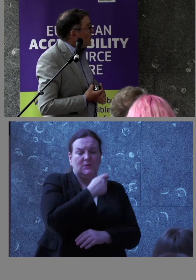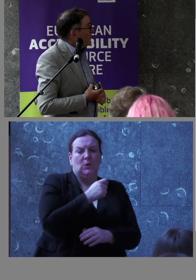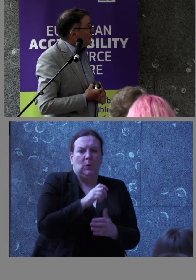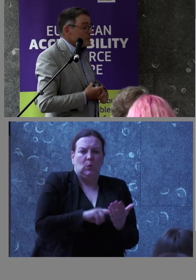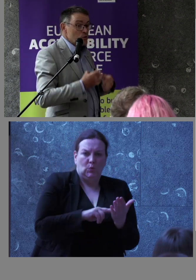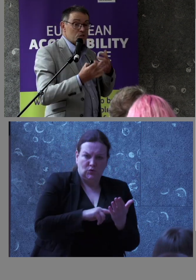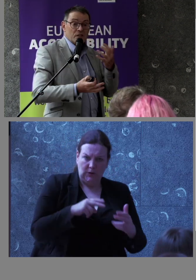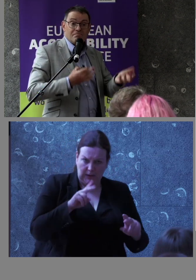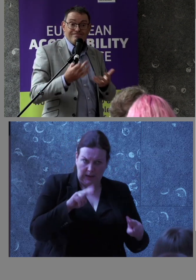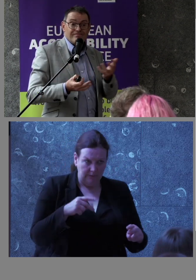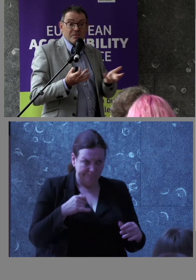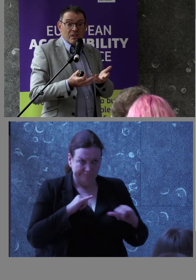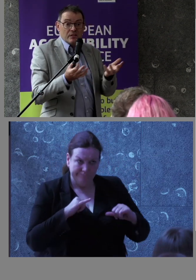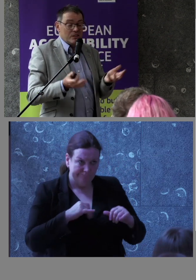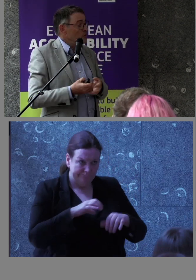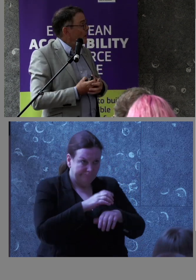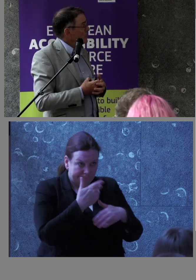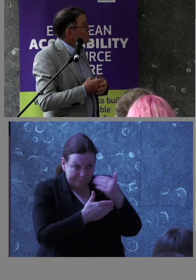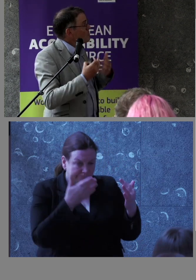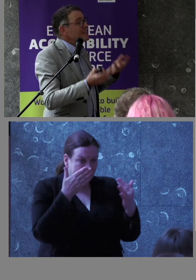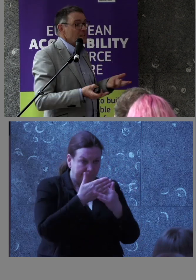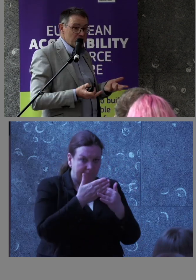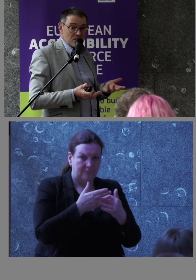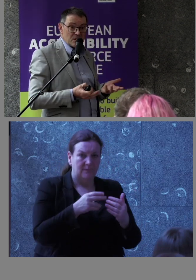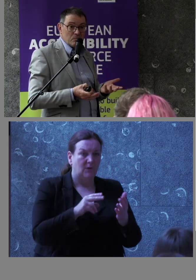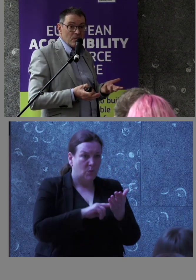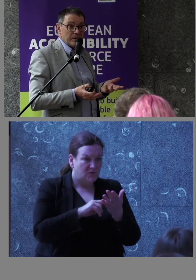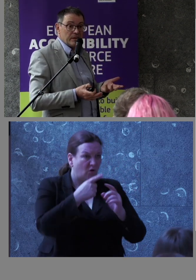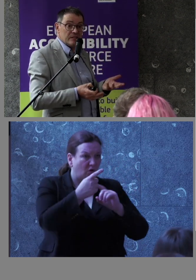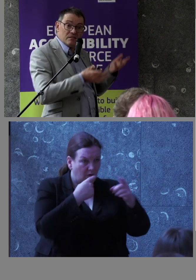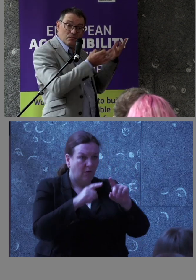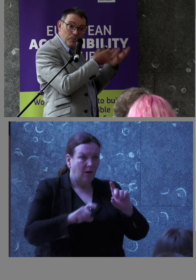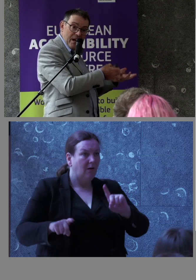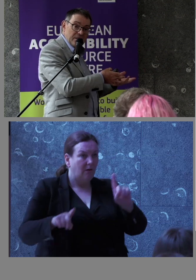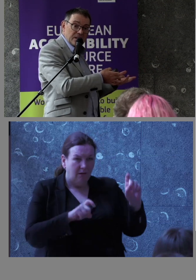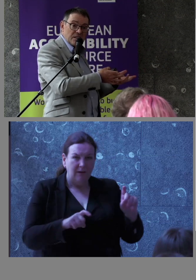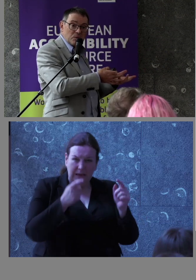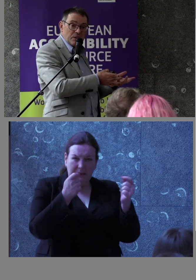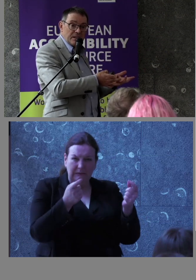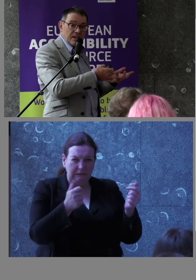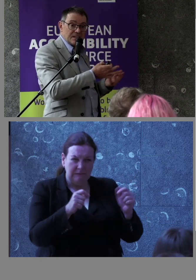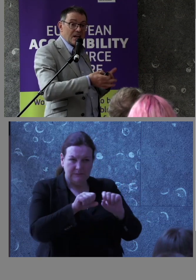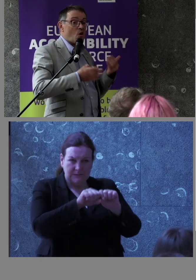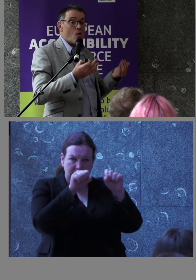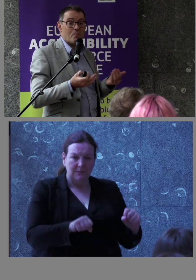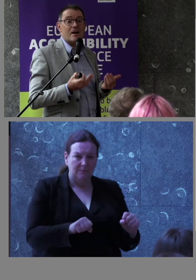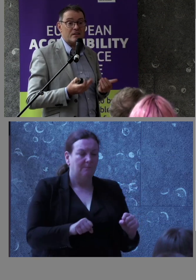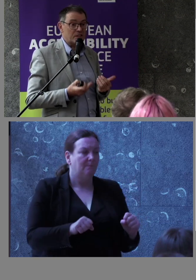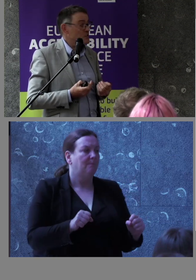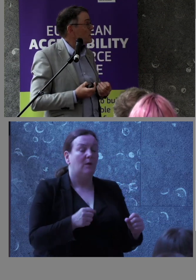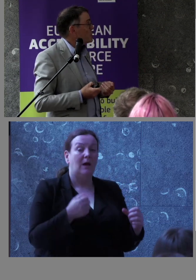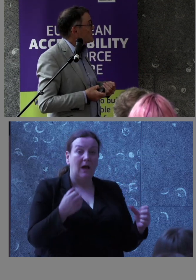all of our users. So there are other benefits. And then finally, you know, we like to operate